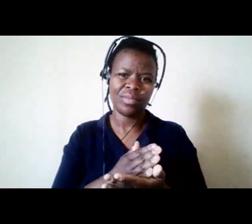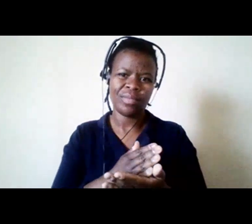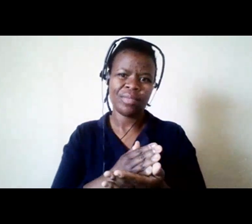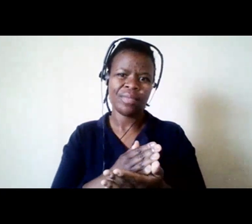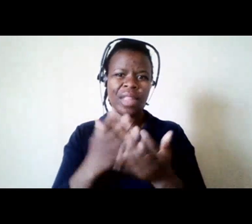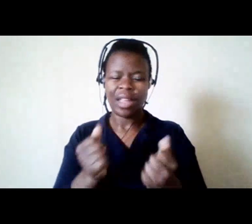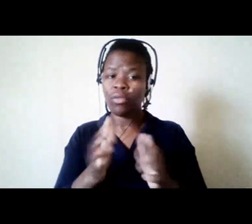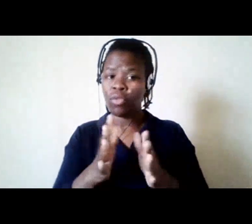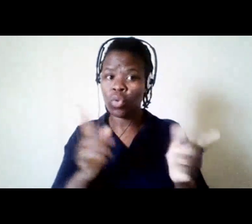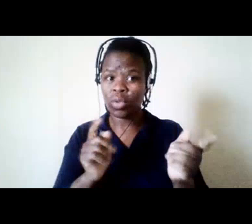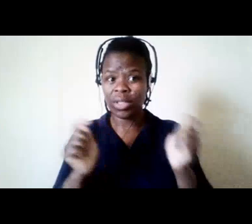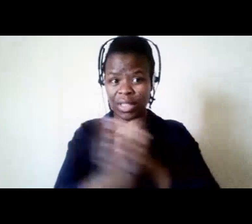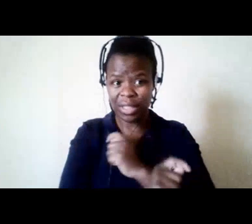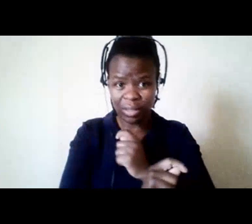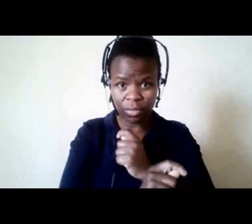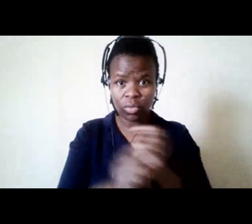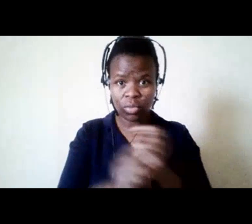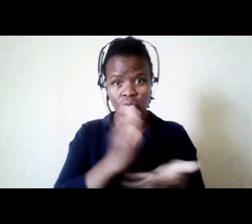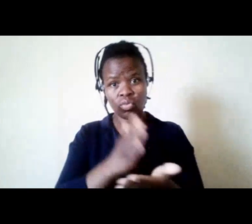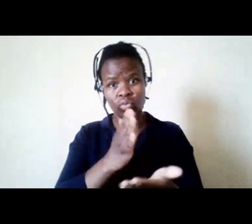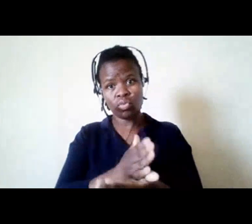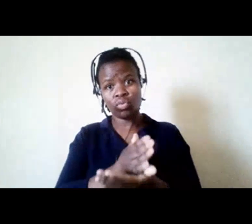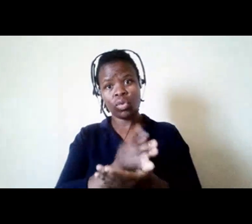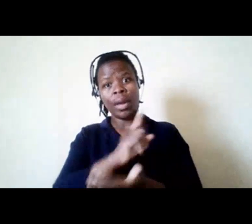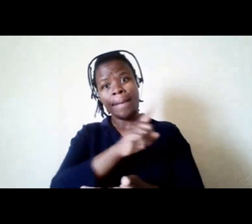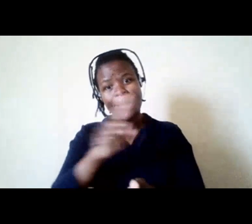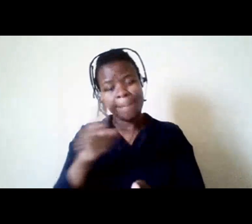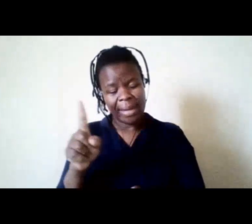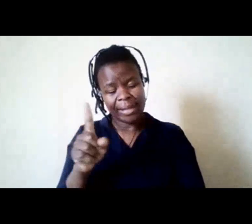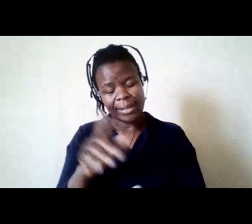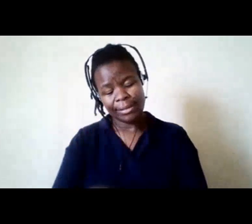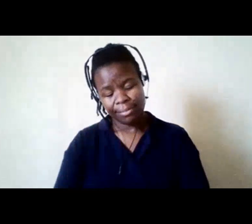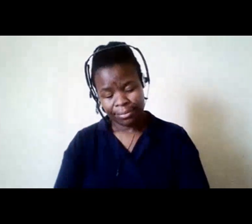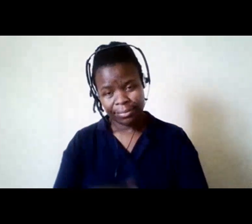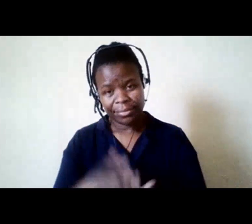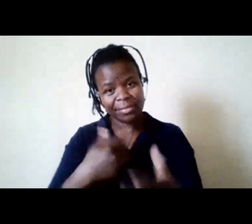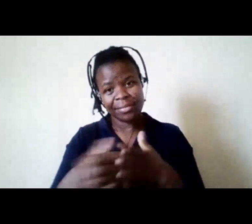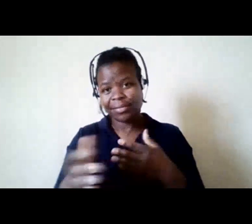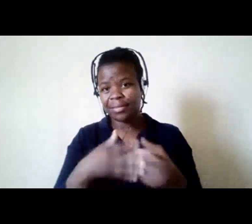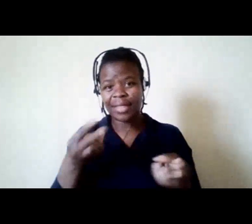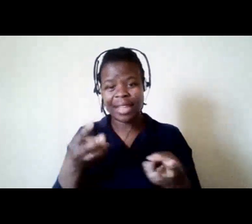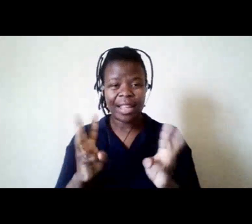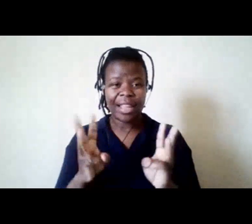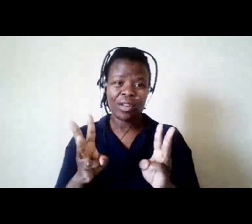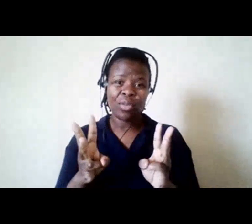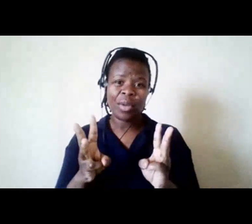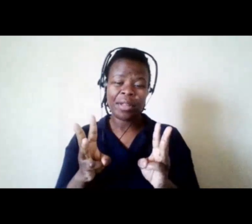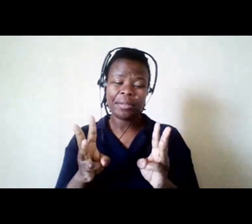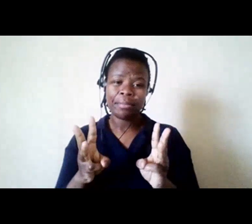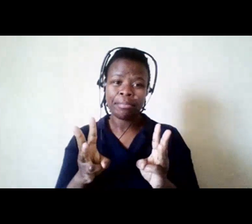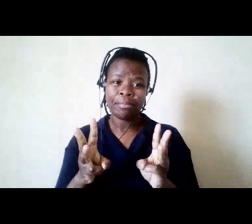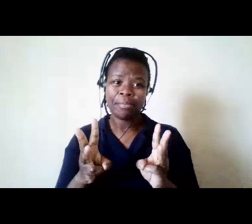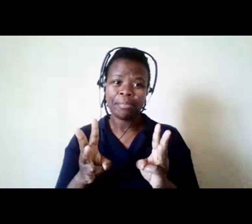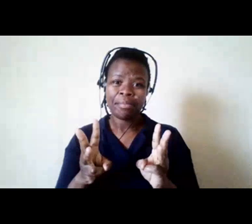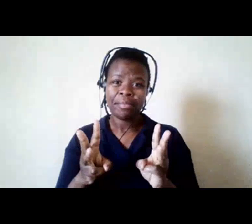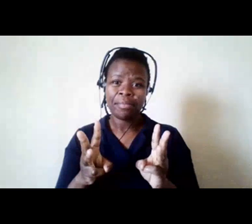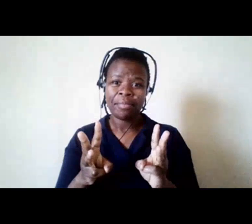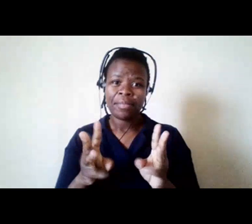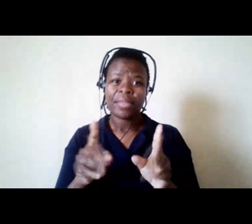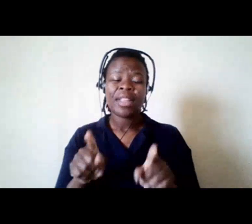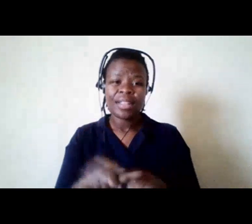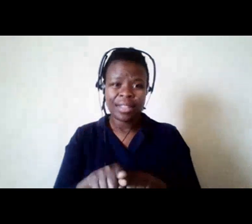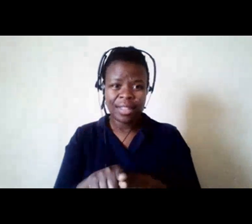kicking up against all types of education. But anyway, that's just my view. I don't know if I've even made sense, because there's so many